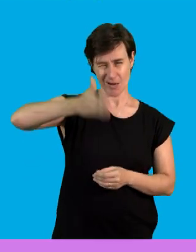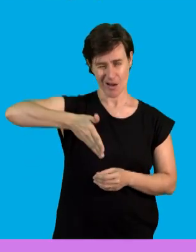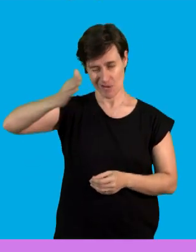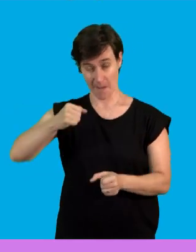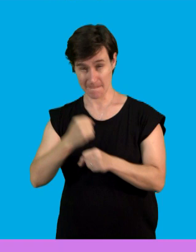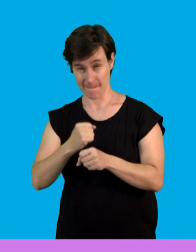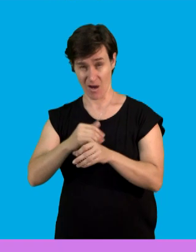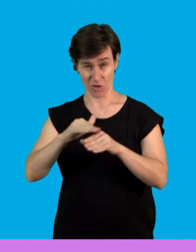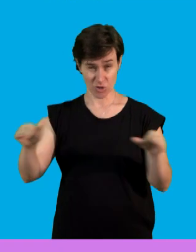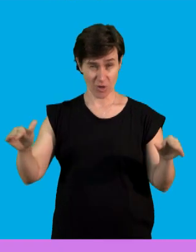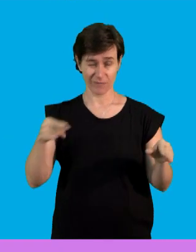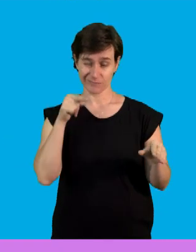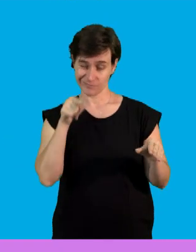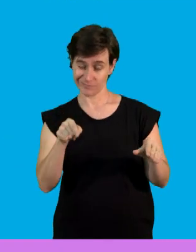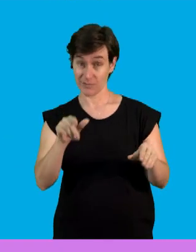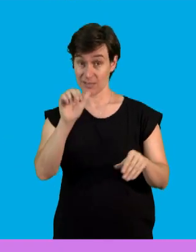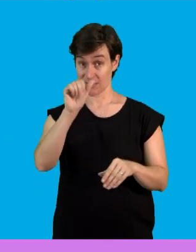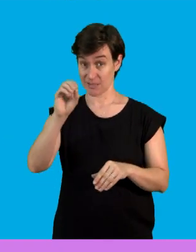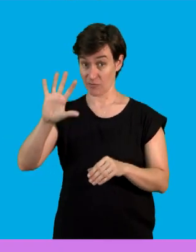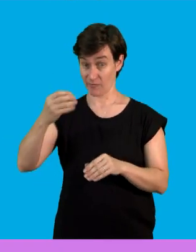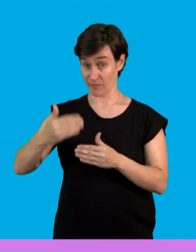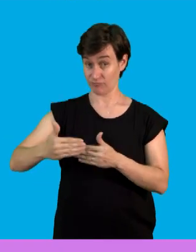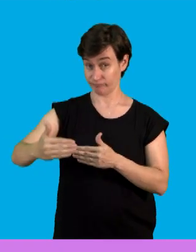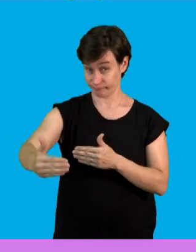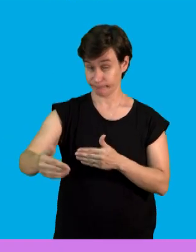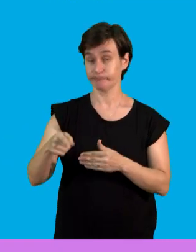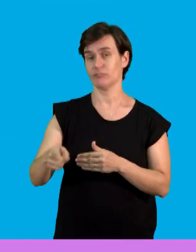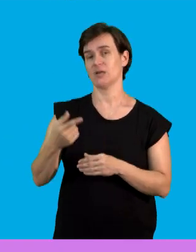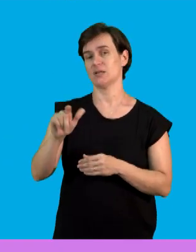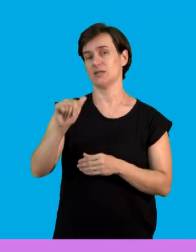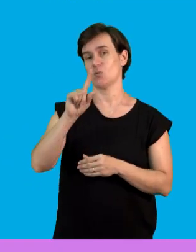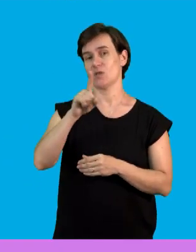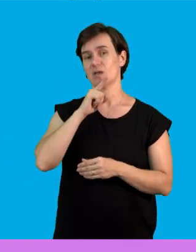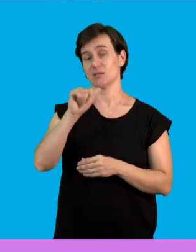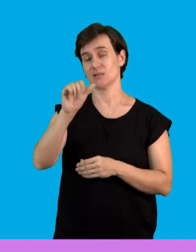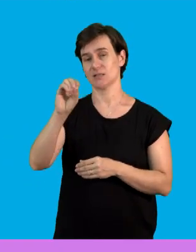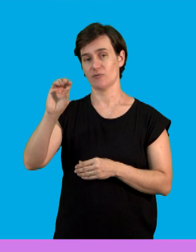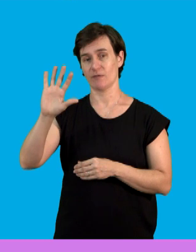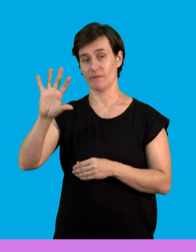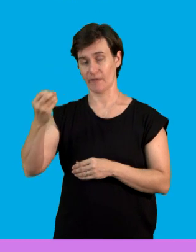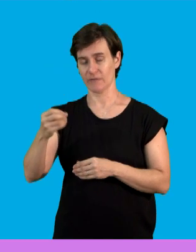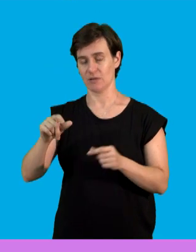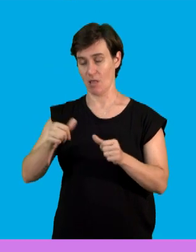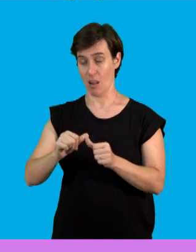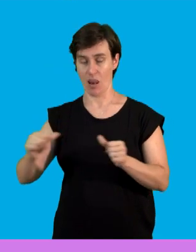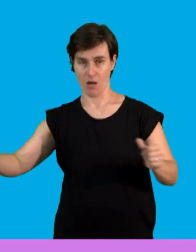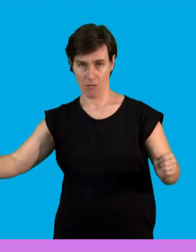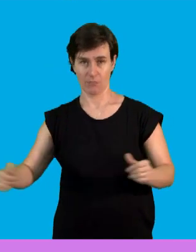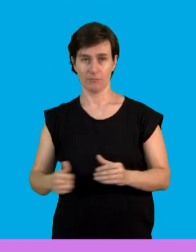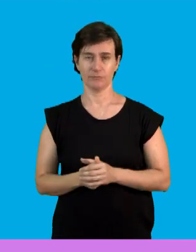3.5 by 2.2, and we are working with a shelf that